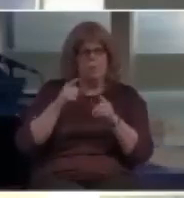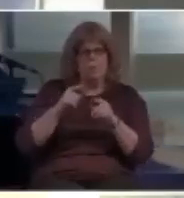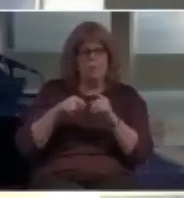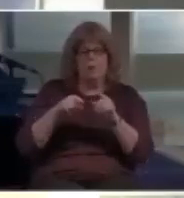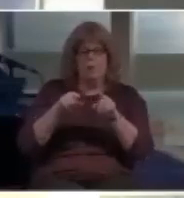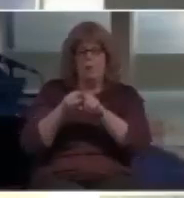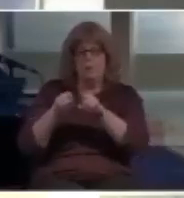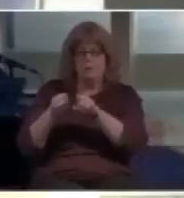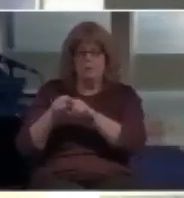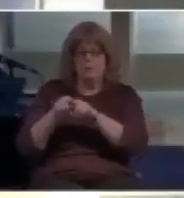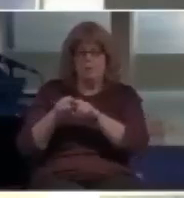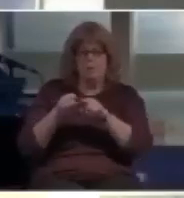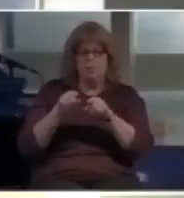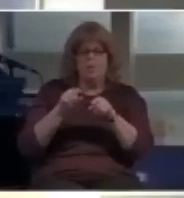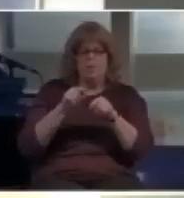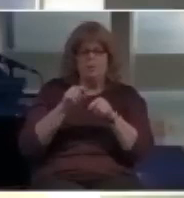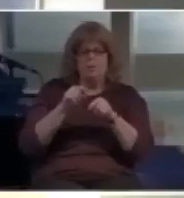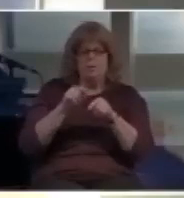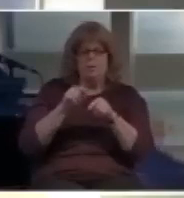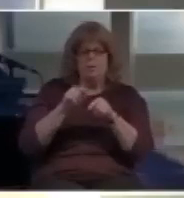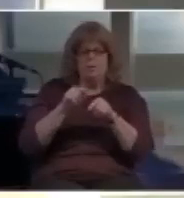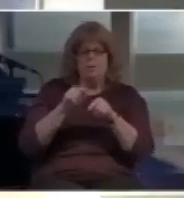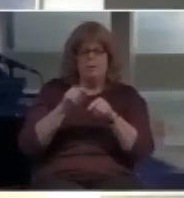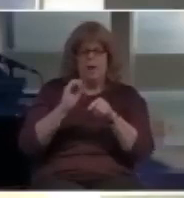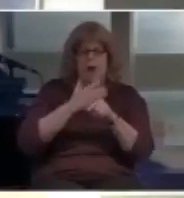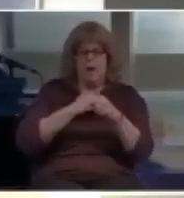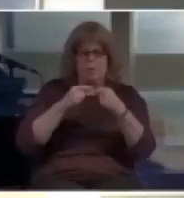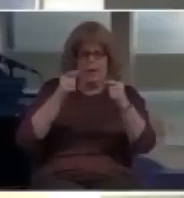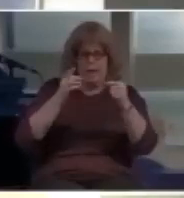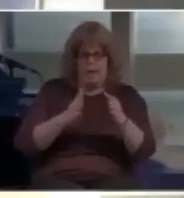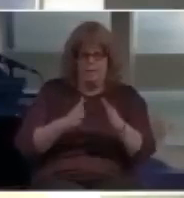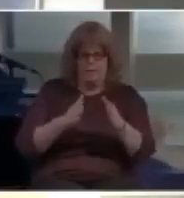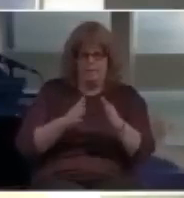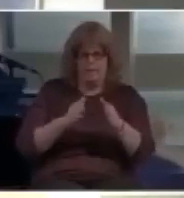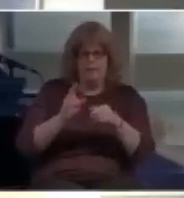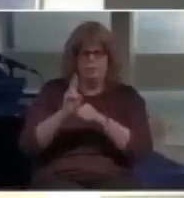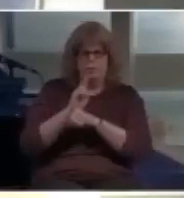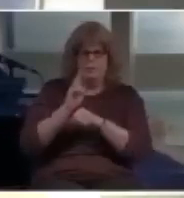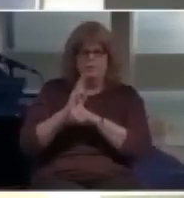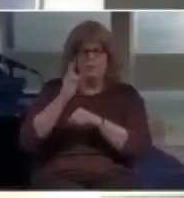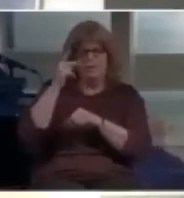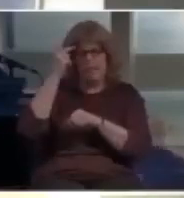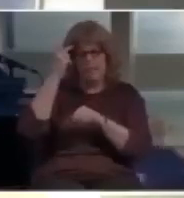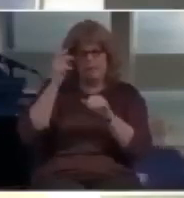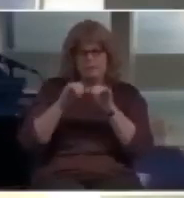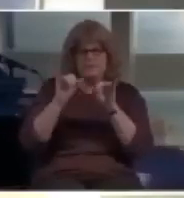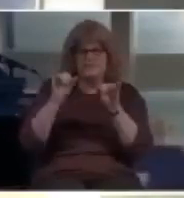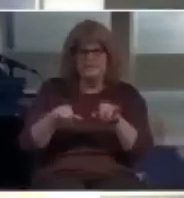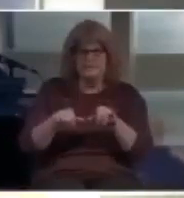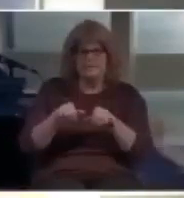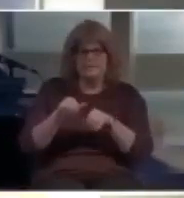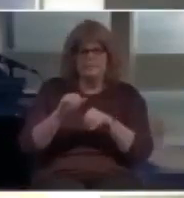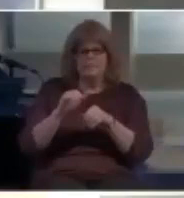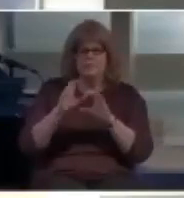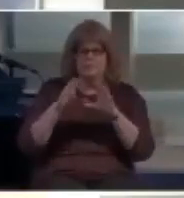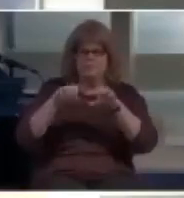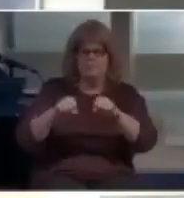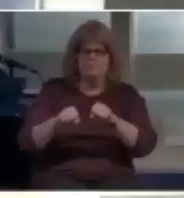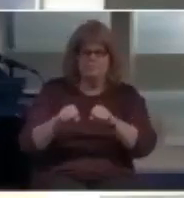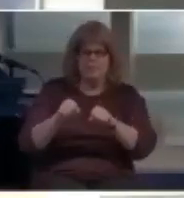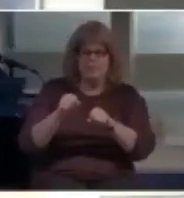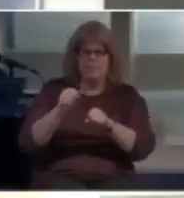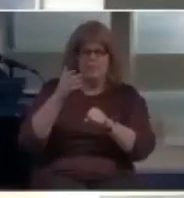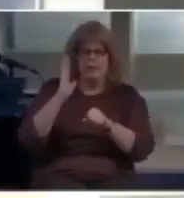only does our enemy use political systems that usurp God's and